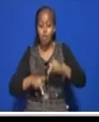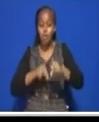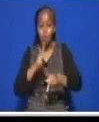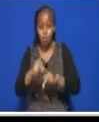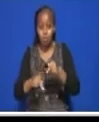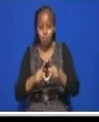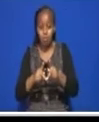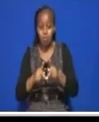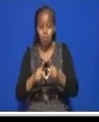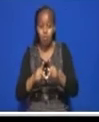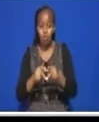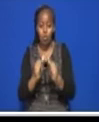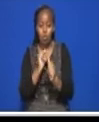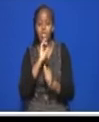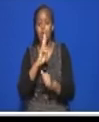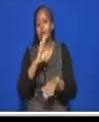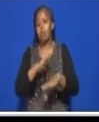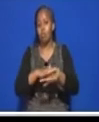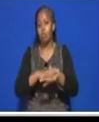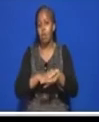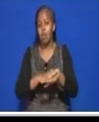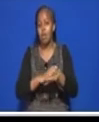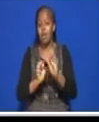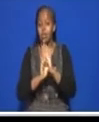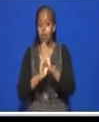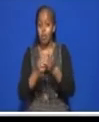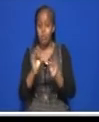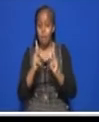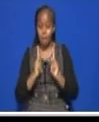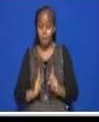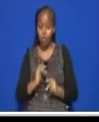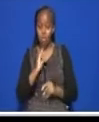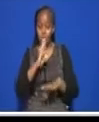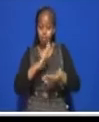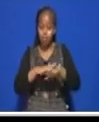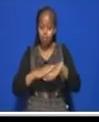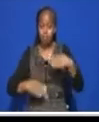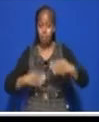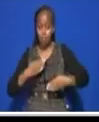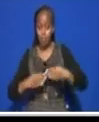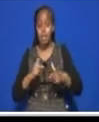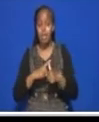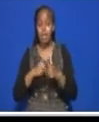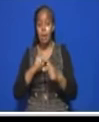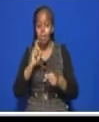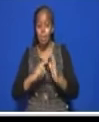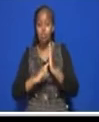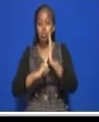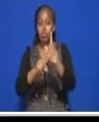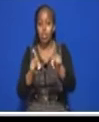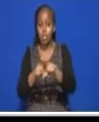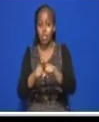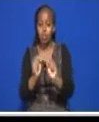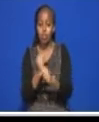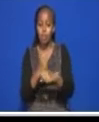characters. So even if someone is morally upright, you can bring some few moral flaws to this character to make them